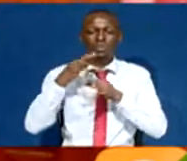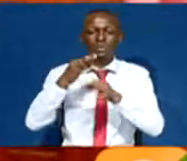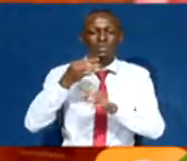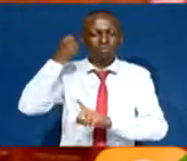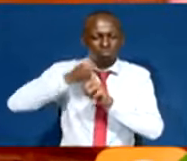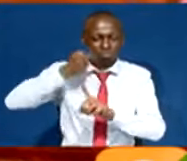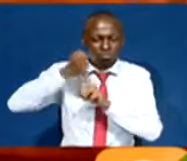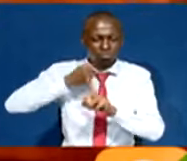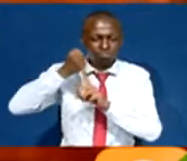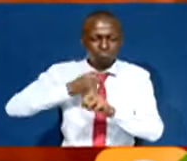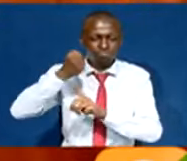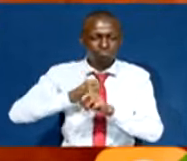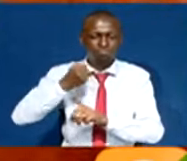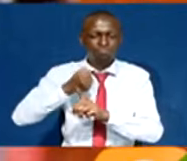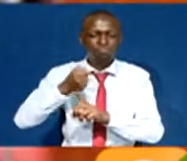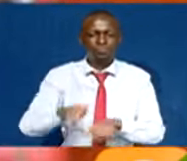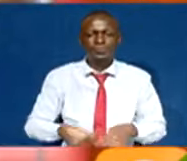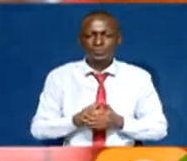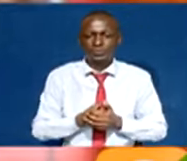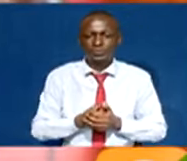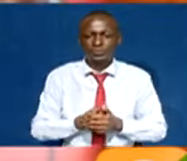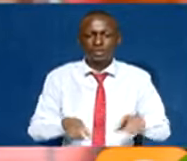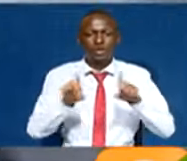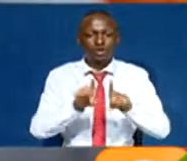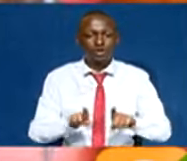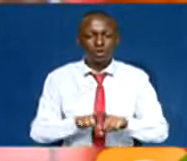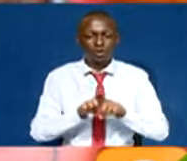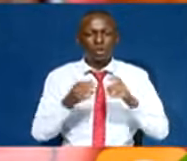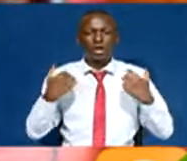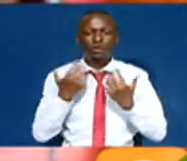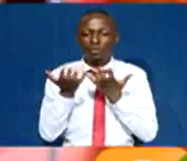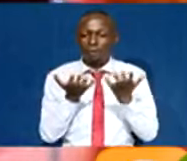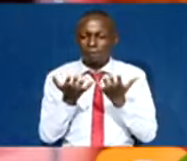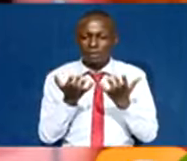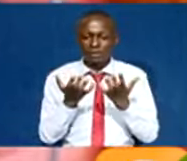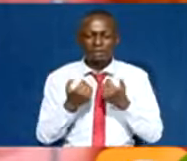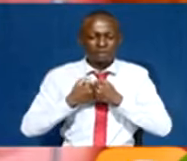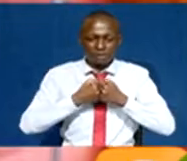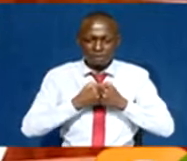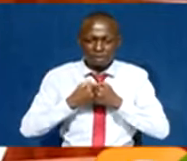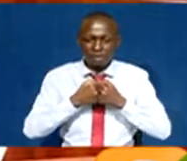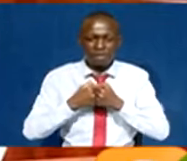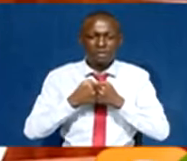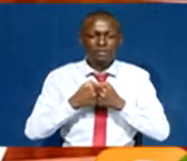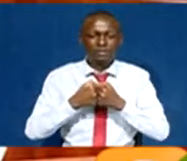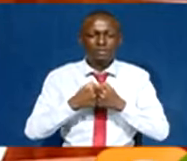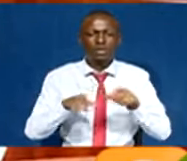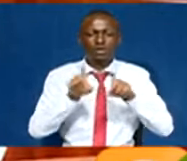rather fast-changing diplomatic ecosystem and a world gripped by trade wars and in fear of instability with